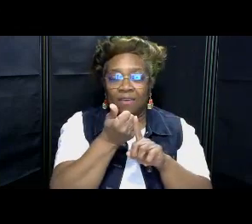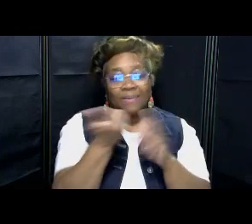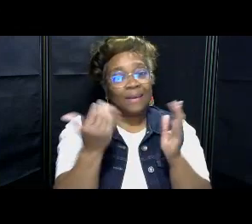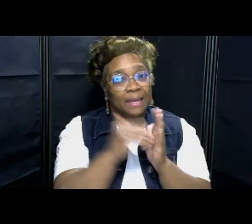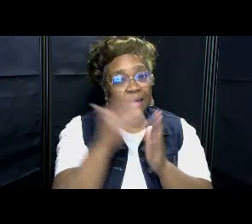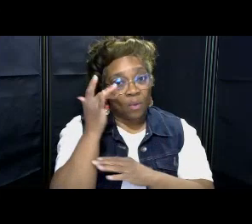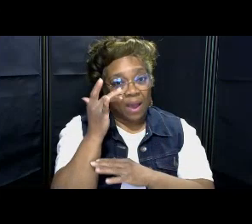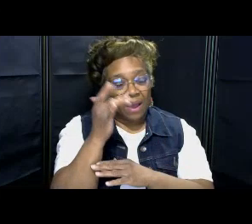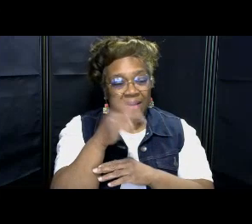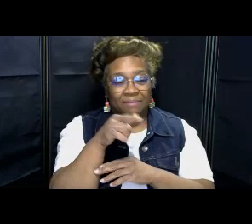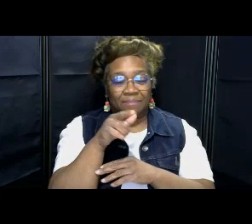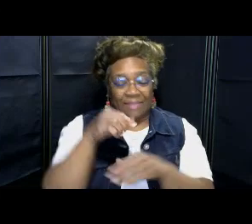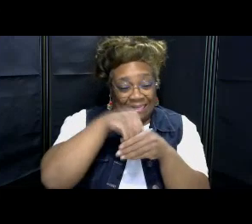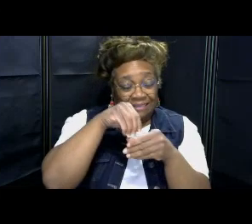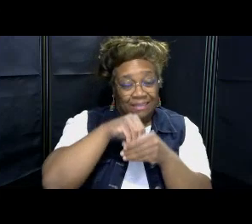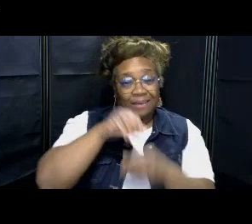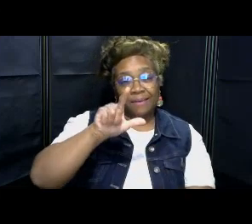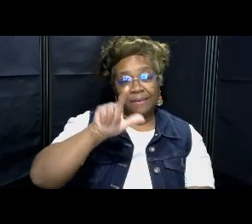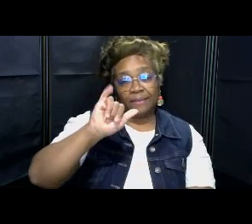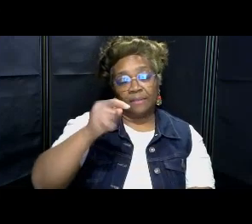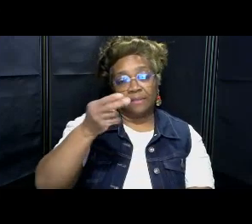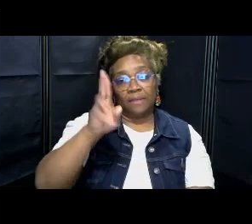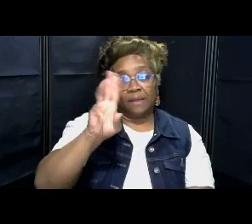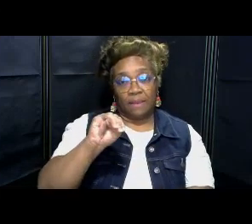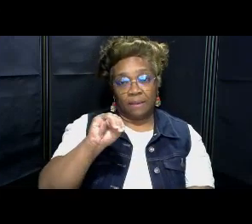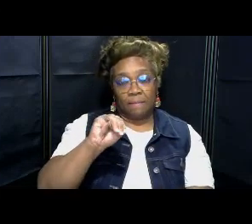and lithium batteries sometimes have a mind of their own.